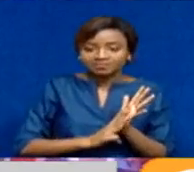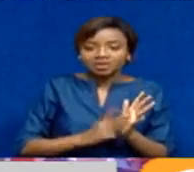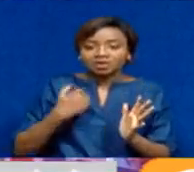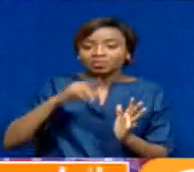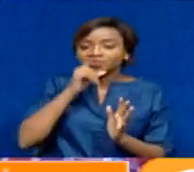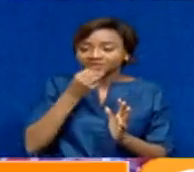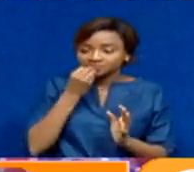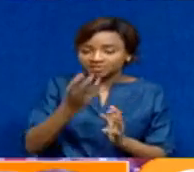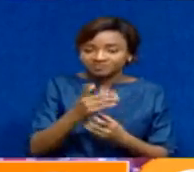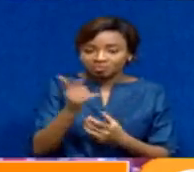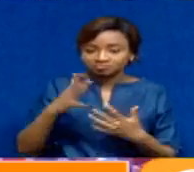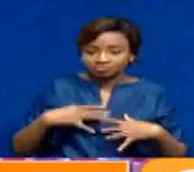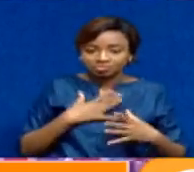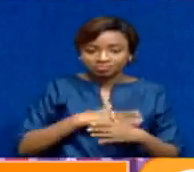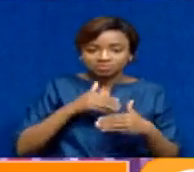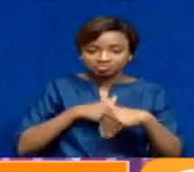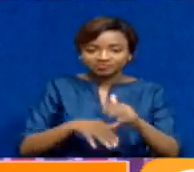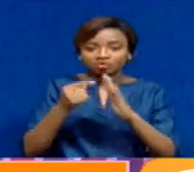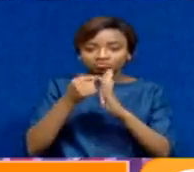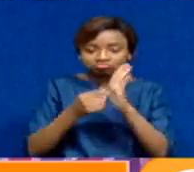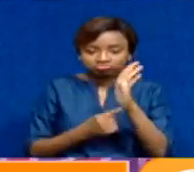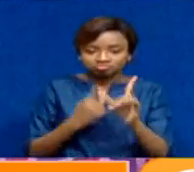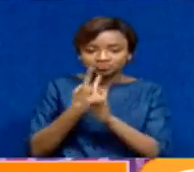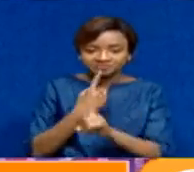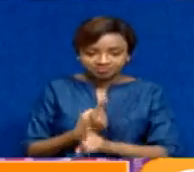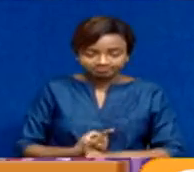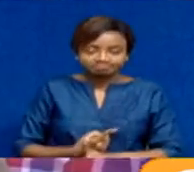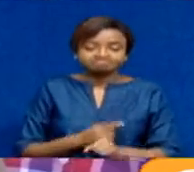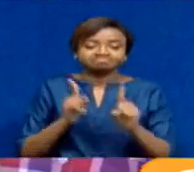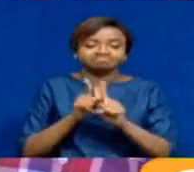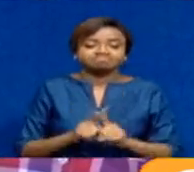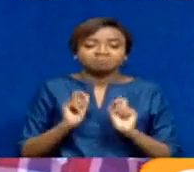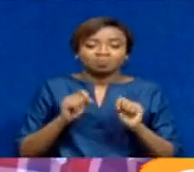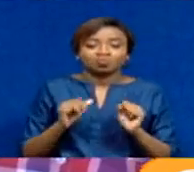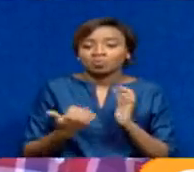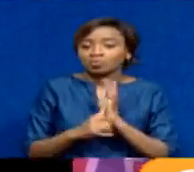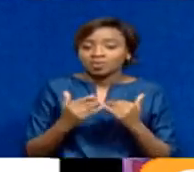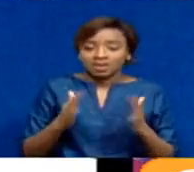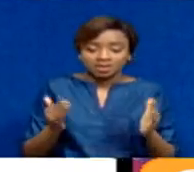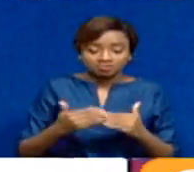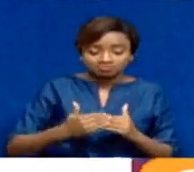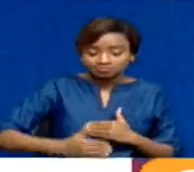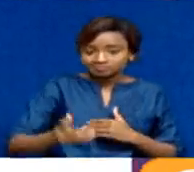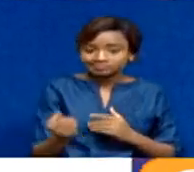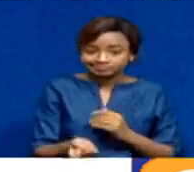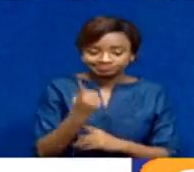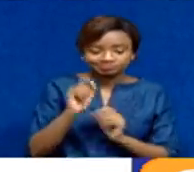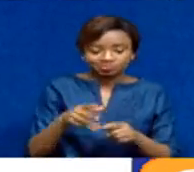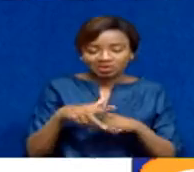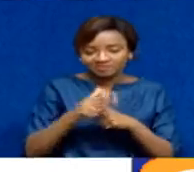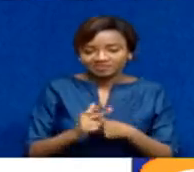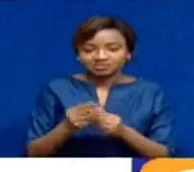right gear and also follow the other regulations like permits and all that, so that we avoid any problem in future. In case of anything, we have agreed